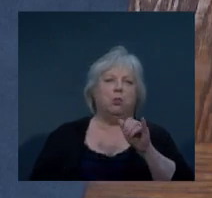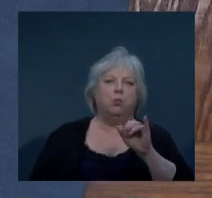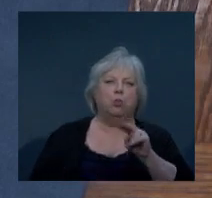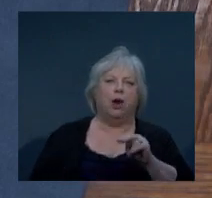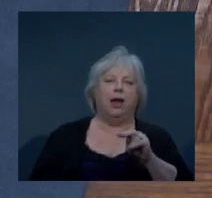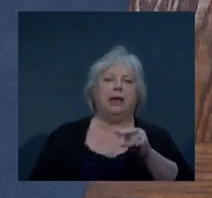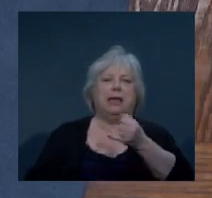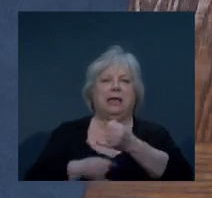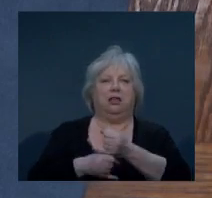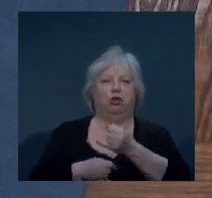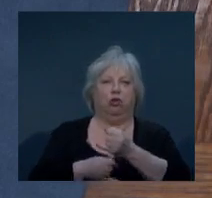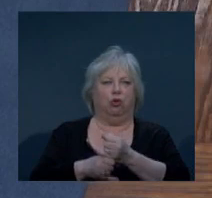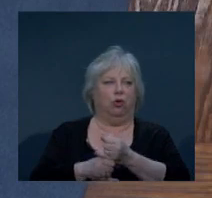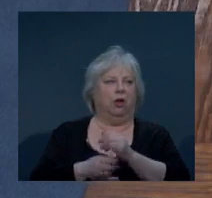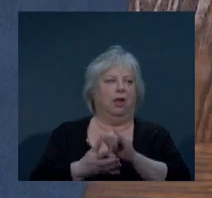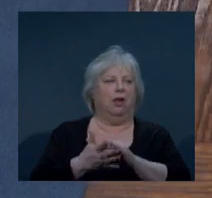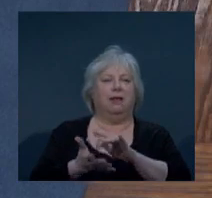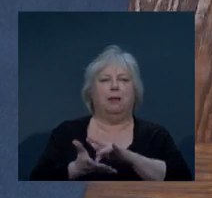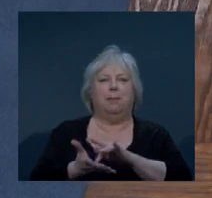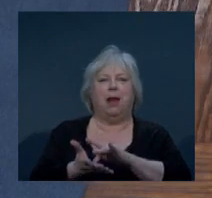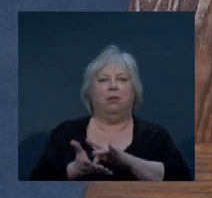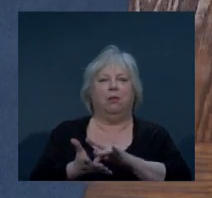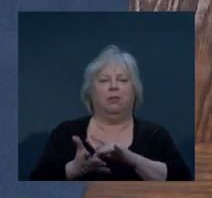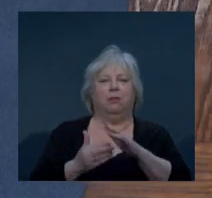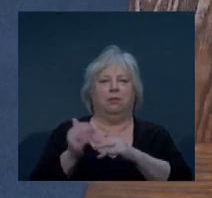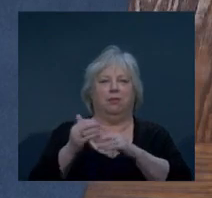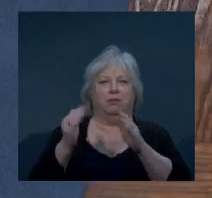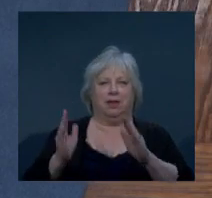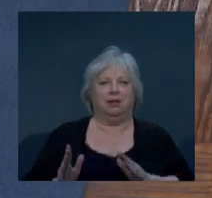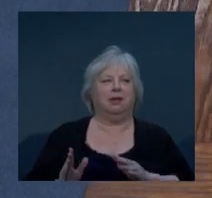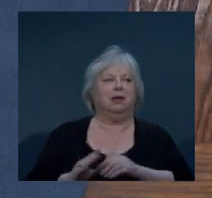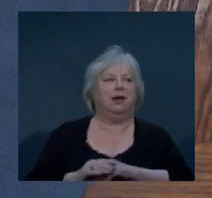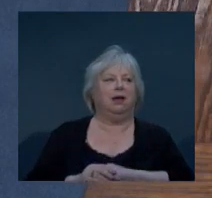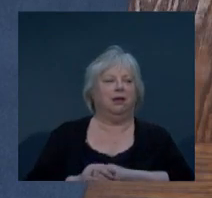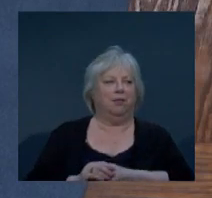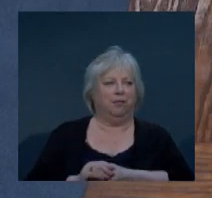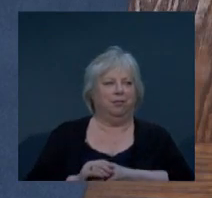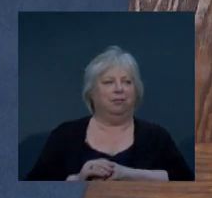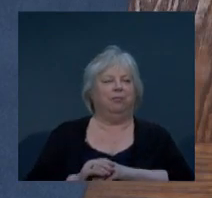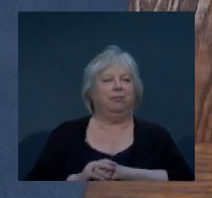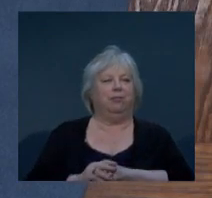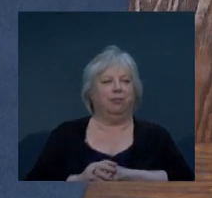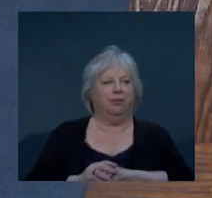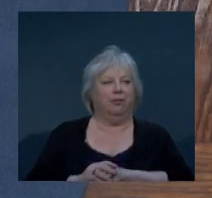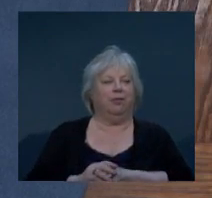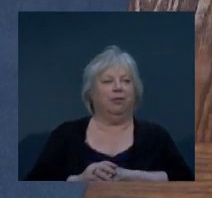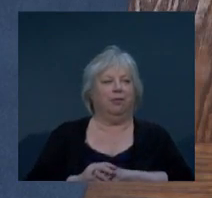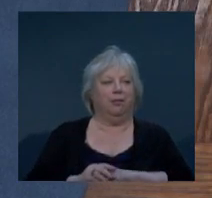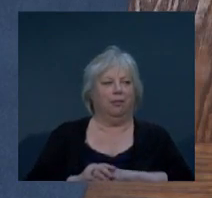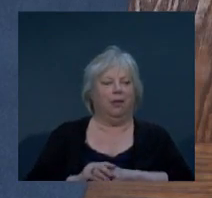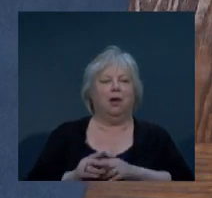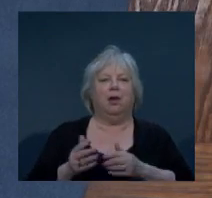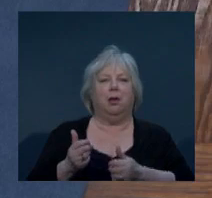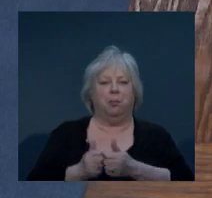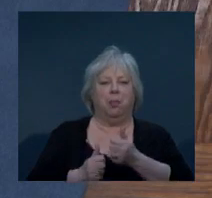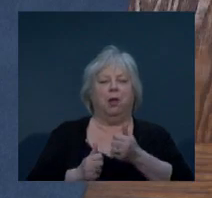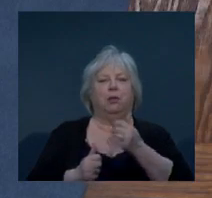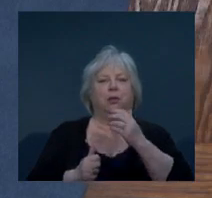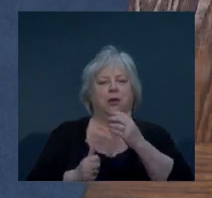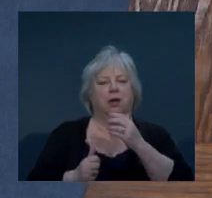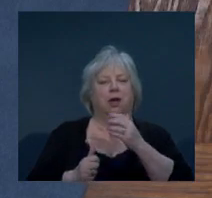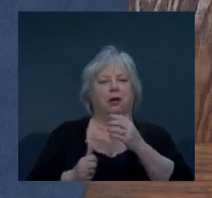institute, which is a medical facility that will mostly house